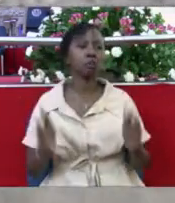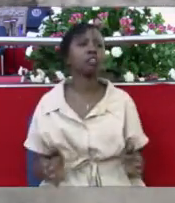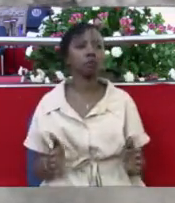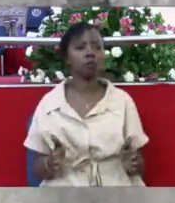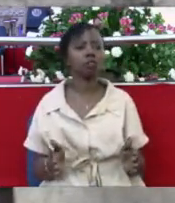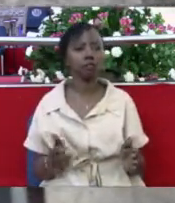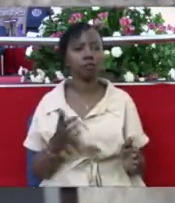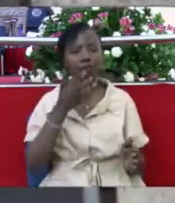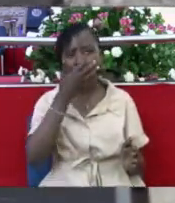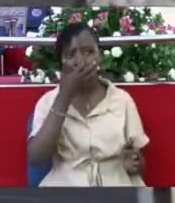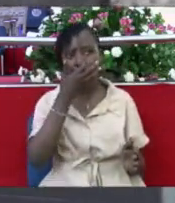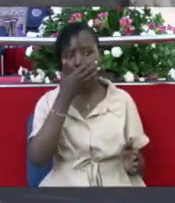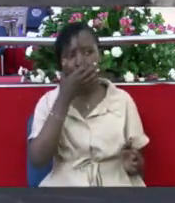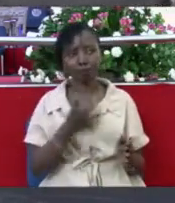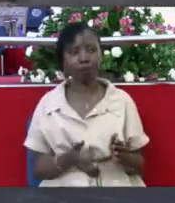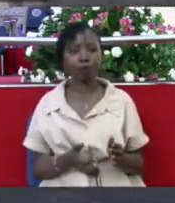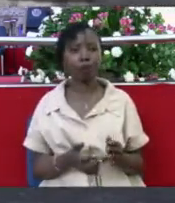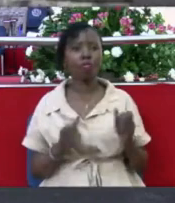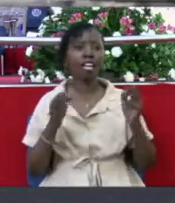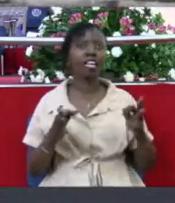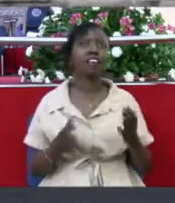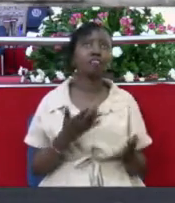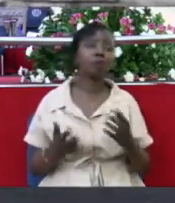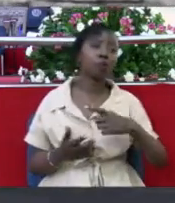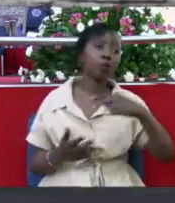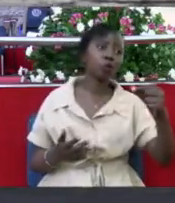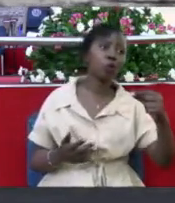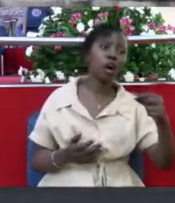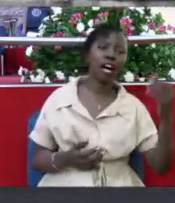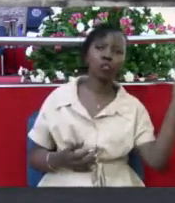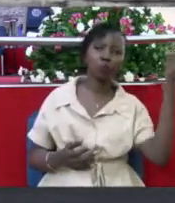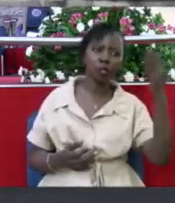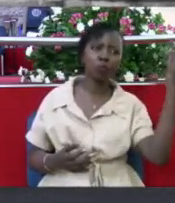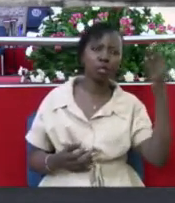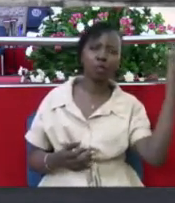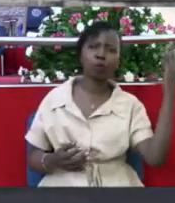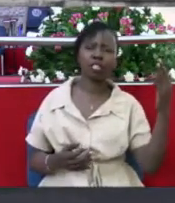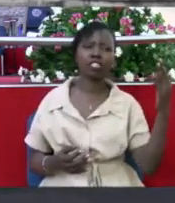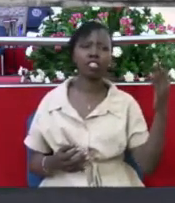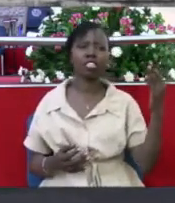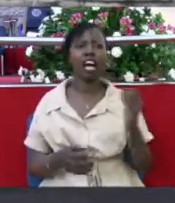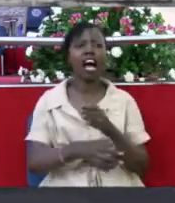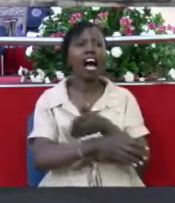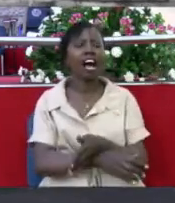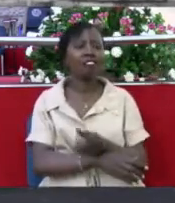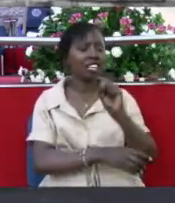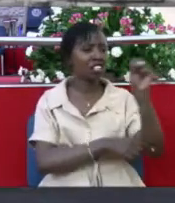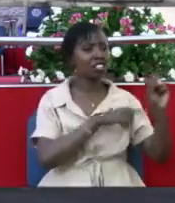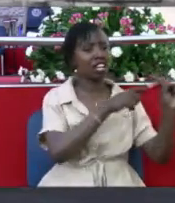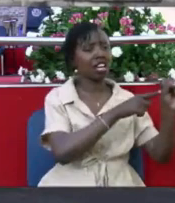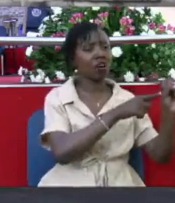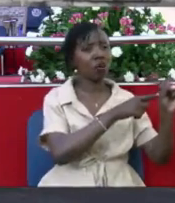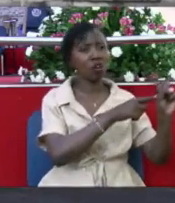uinjilisti wiki zilizopita kadhaa. If you went to take part in evangelism, kama ulienda kuhusika, after Shakahola, the truth of the matter is it is even